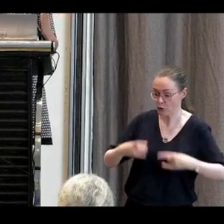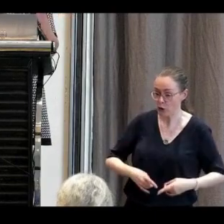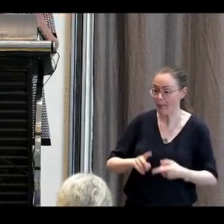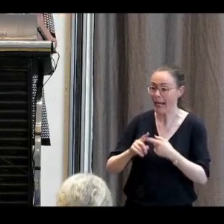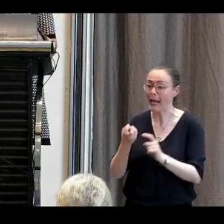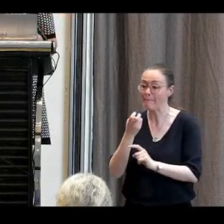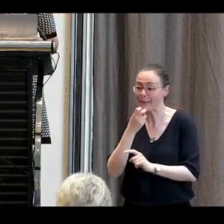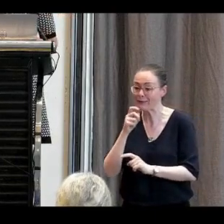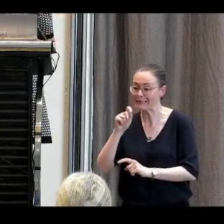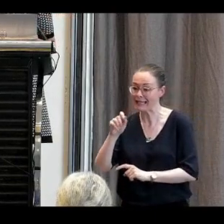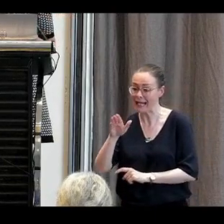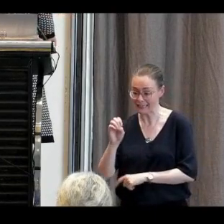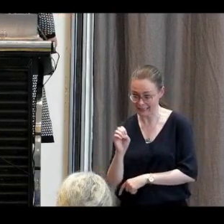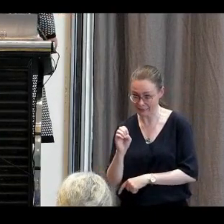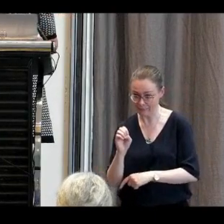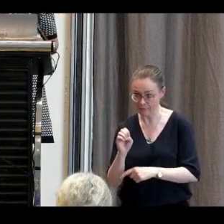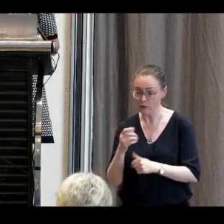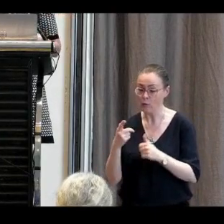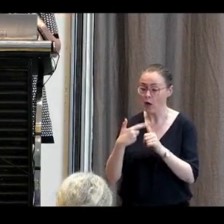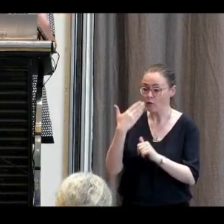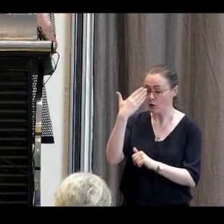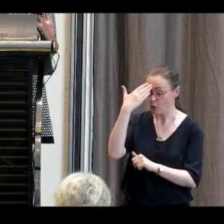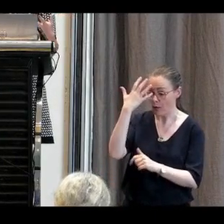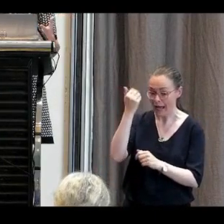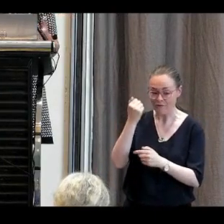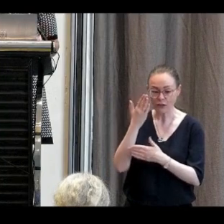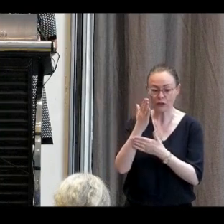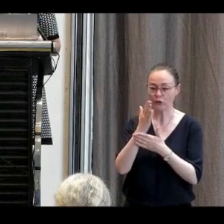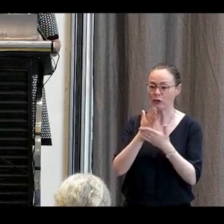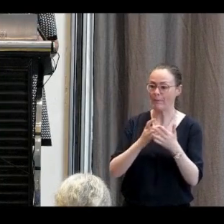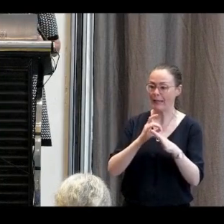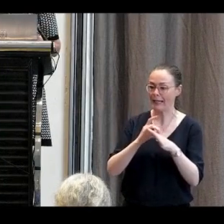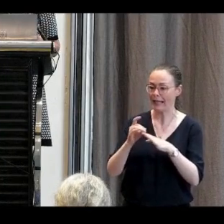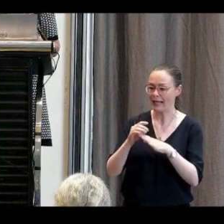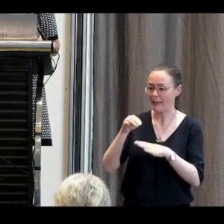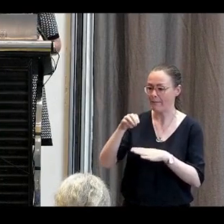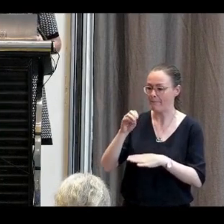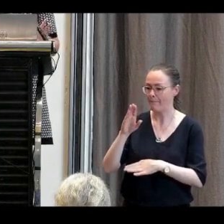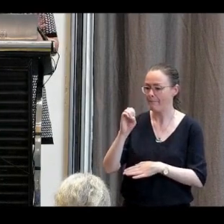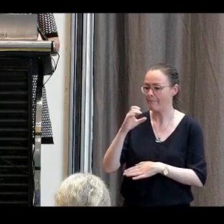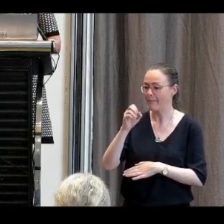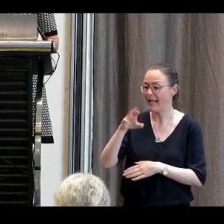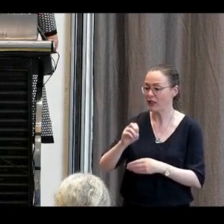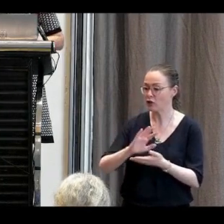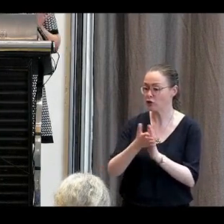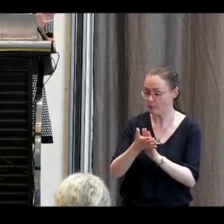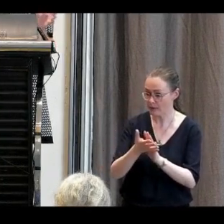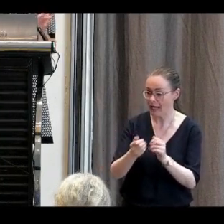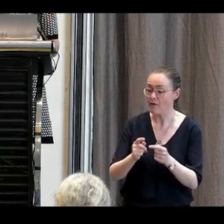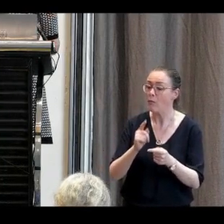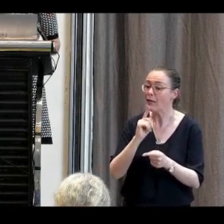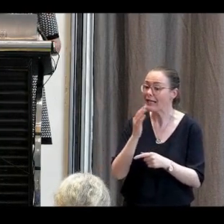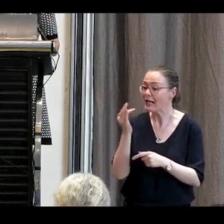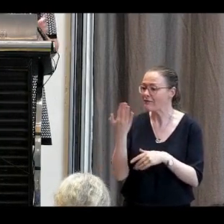mouse TLE, so we already know that there is certain type of molecular disruption, and even a